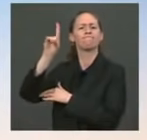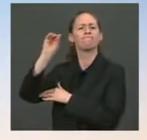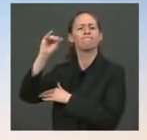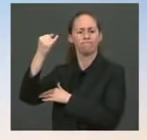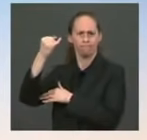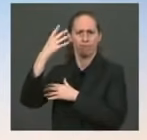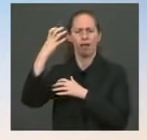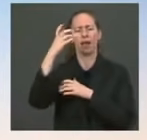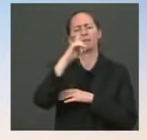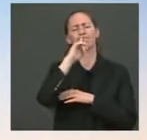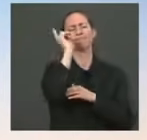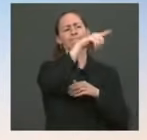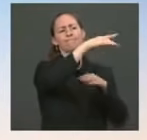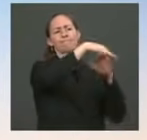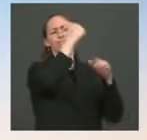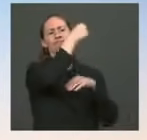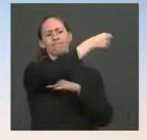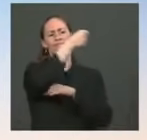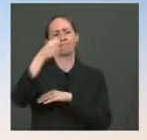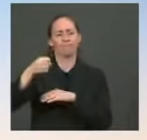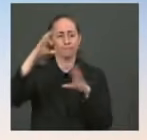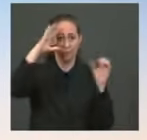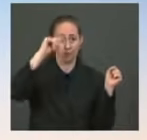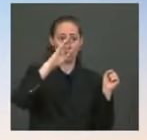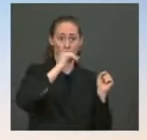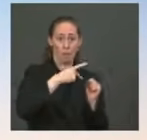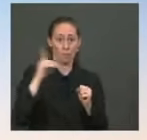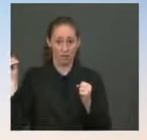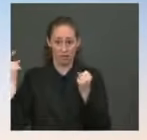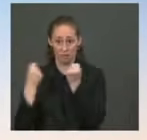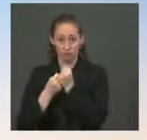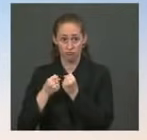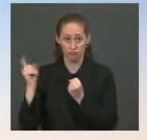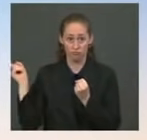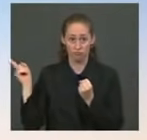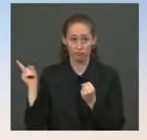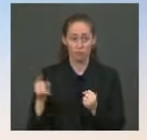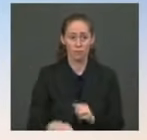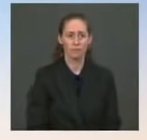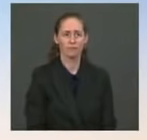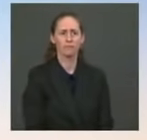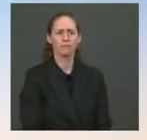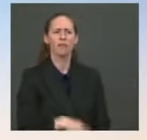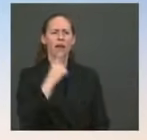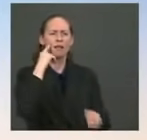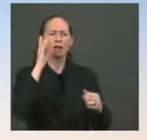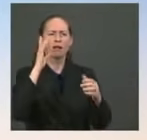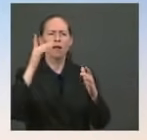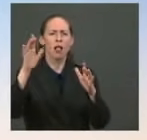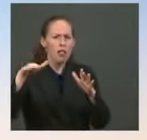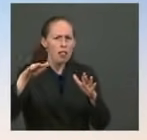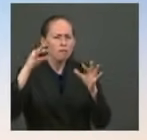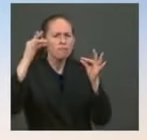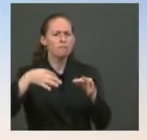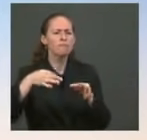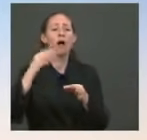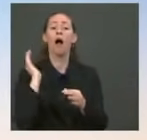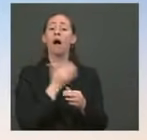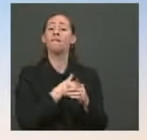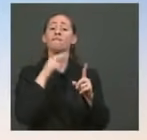administration and the White House support that? Well, I know that they've been called to appear in October, I believe, if I saw in reporting. So in our view, it would be premature to